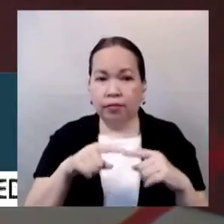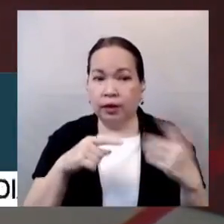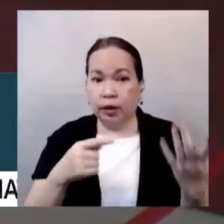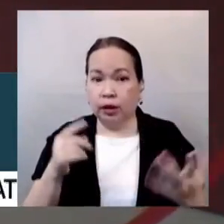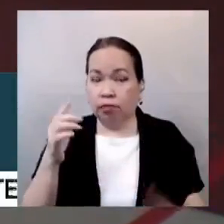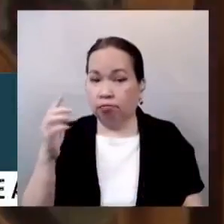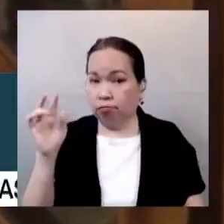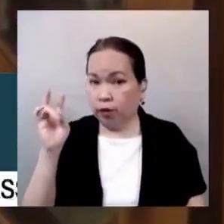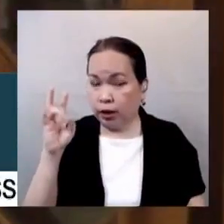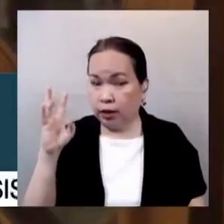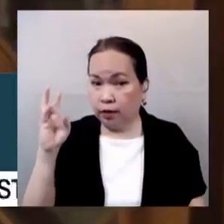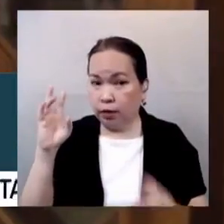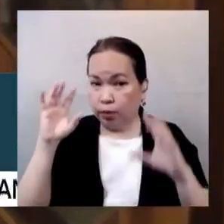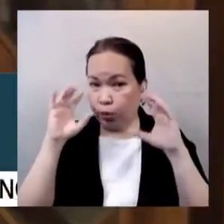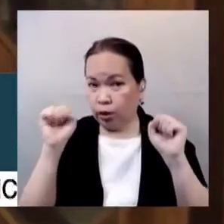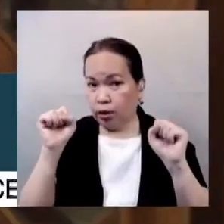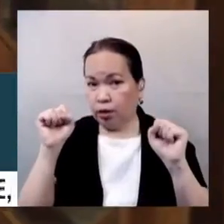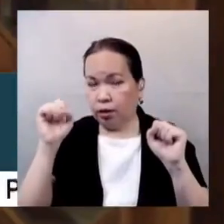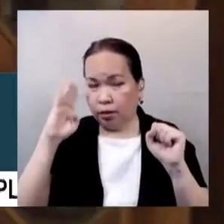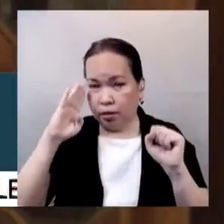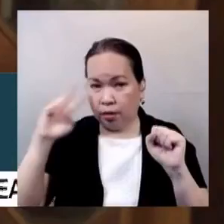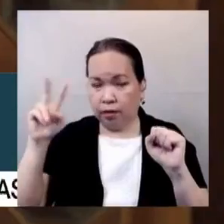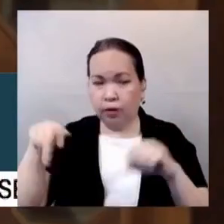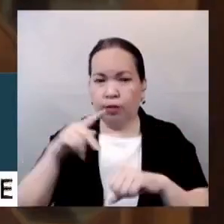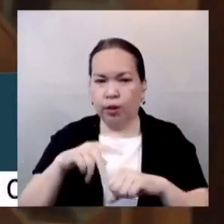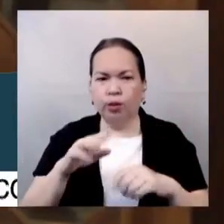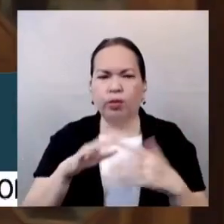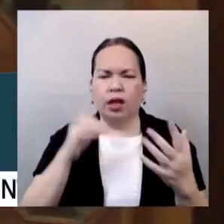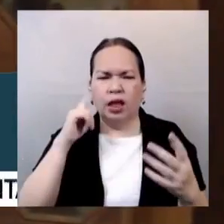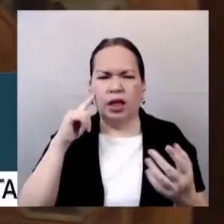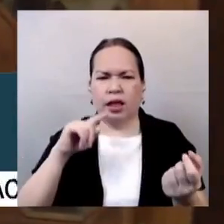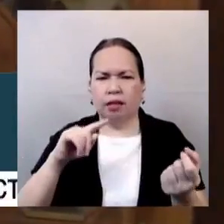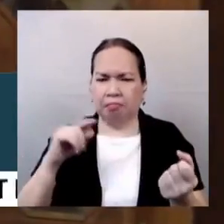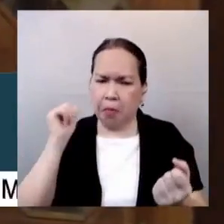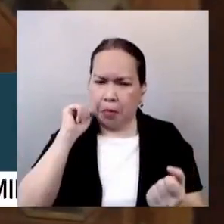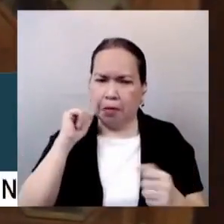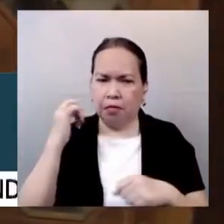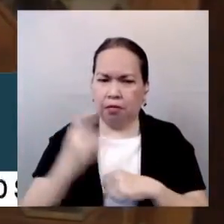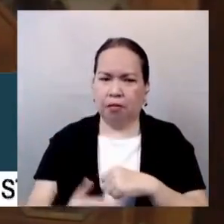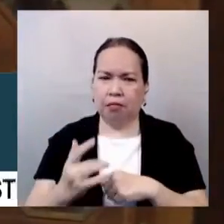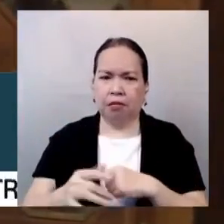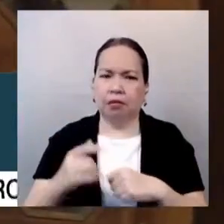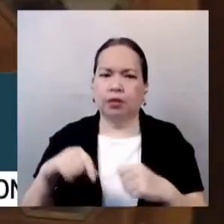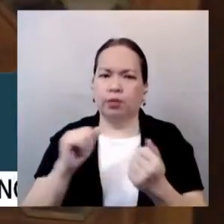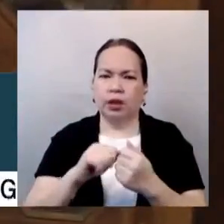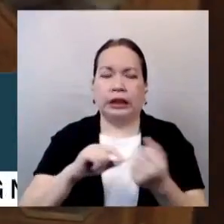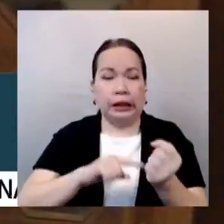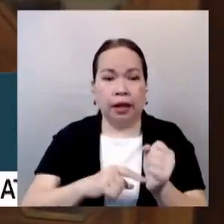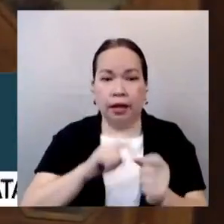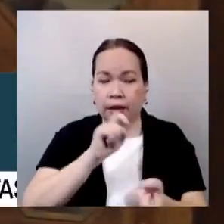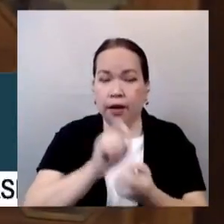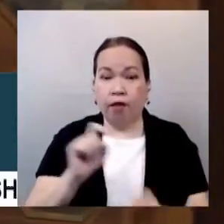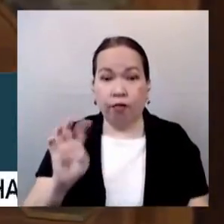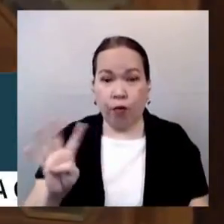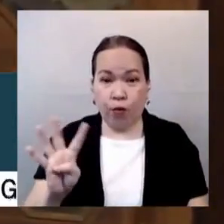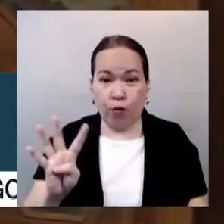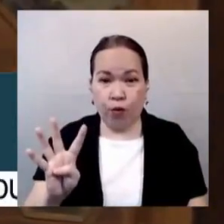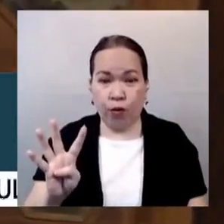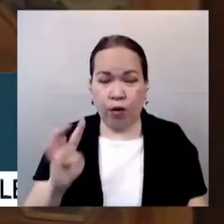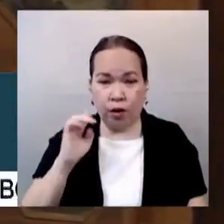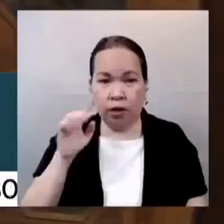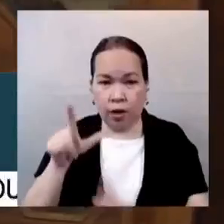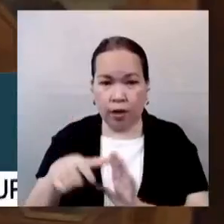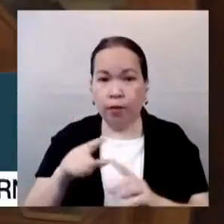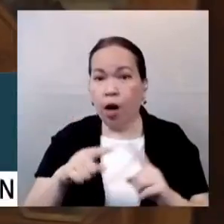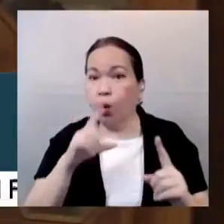in his engagement, so we are expecting the sauna to start on time at 4 p.m. later today. As for the guests, Carmina, Representative Marcos